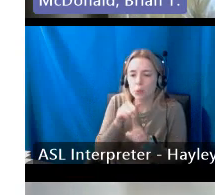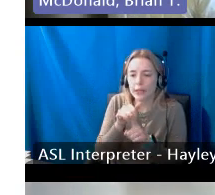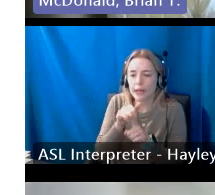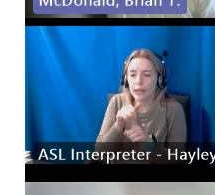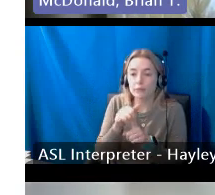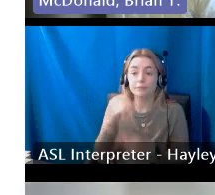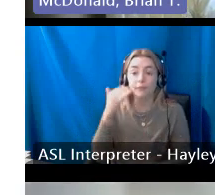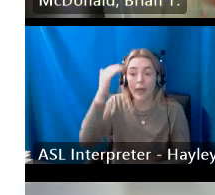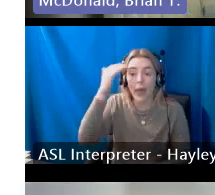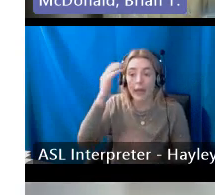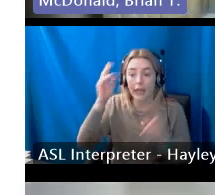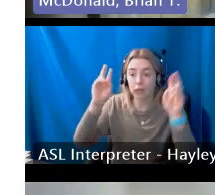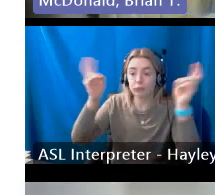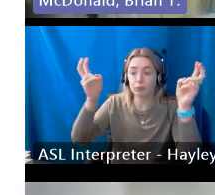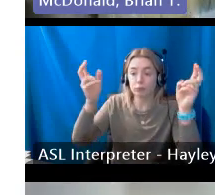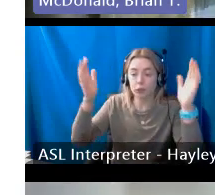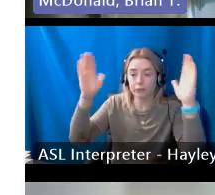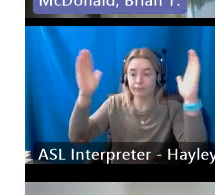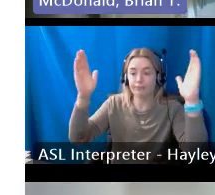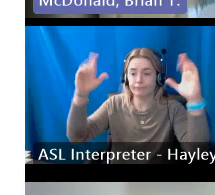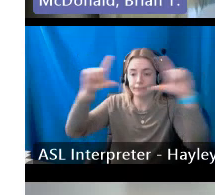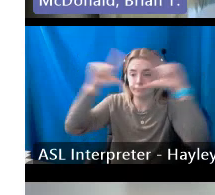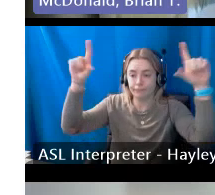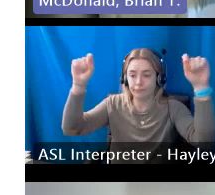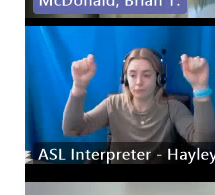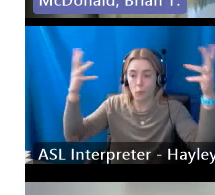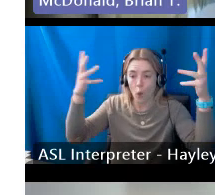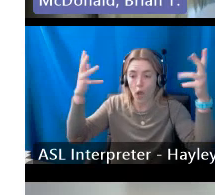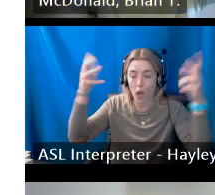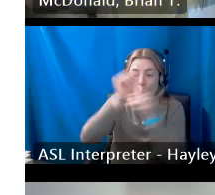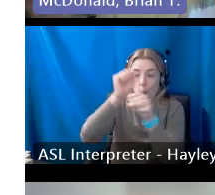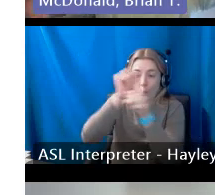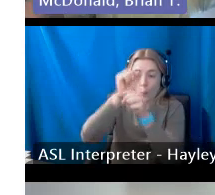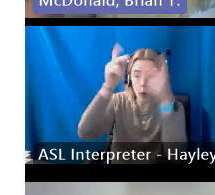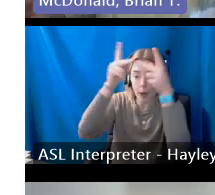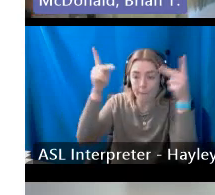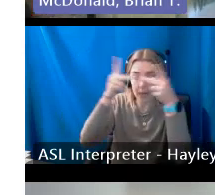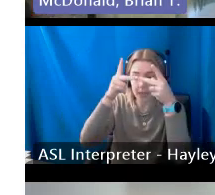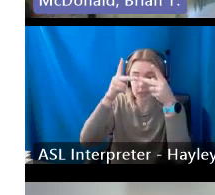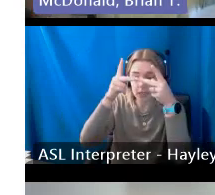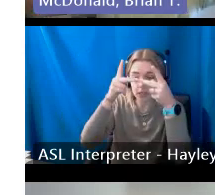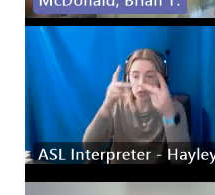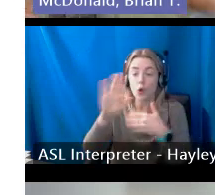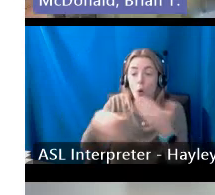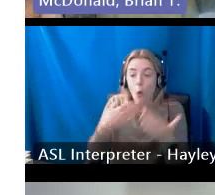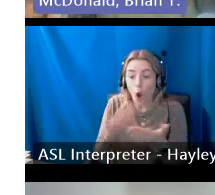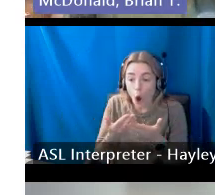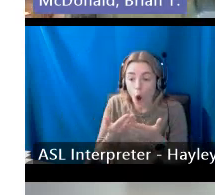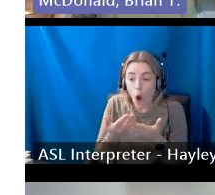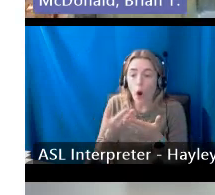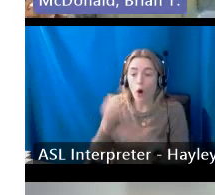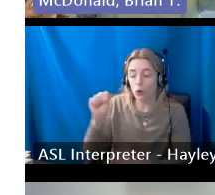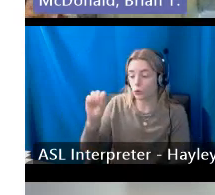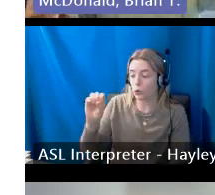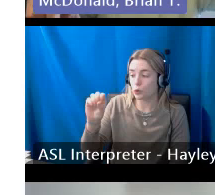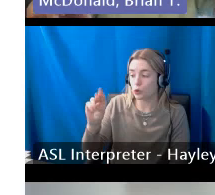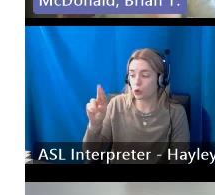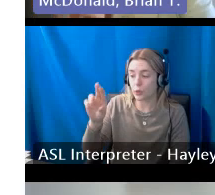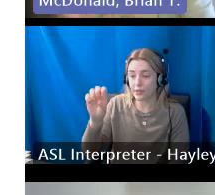workplace. That everything you find under workplace, that's going to be part of your lit review